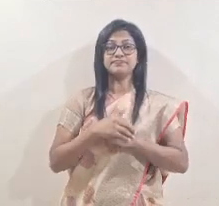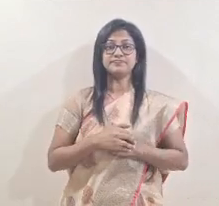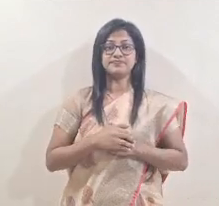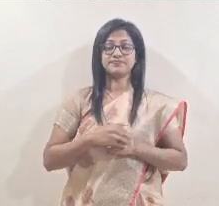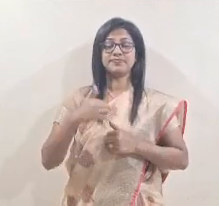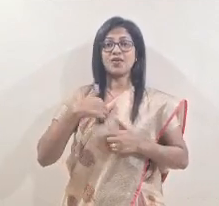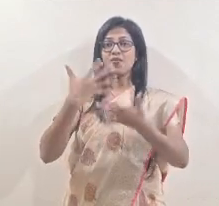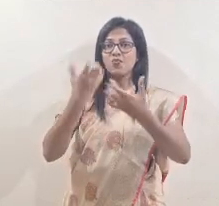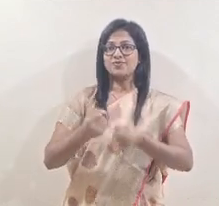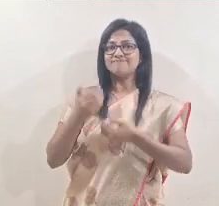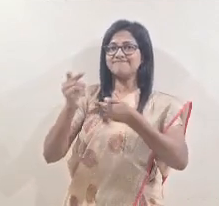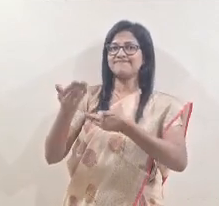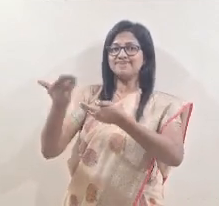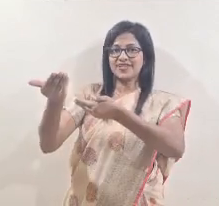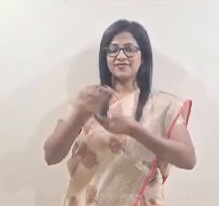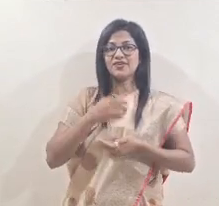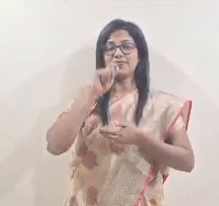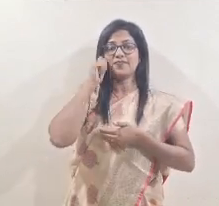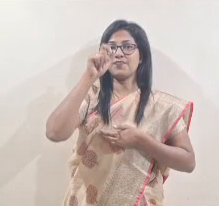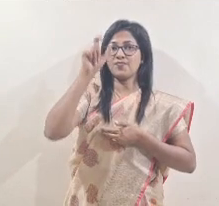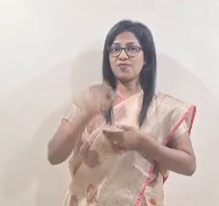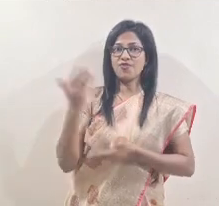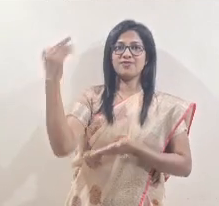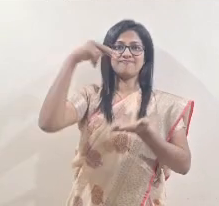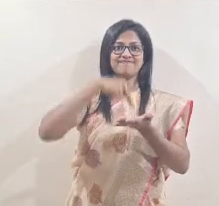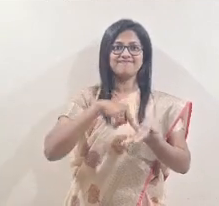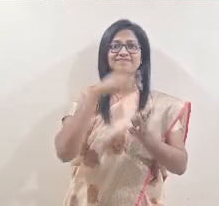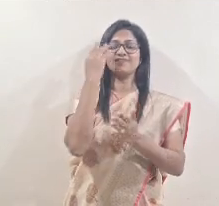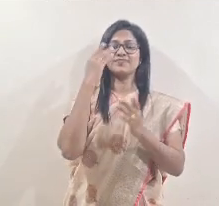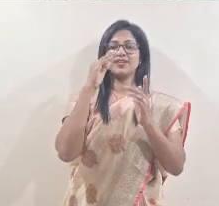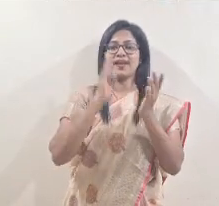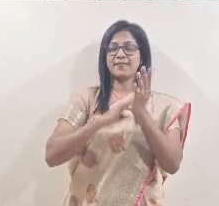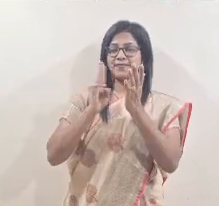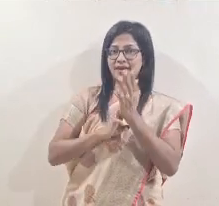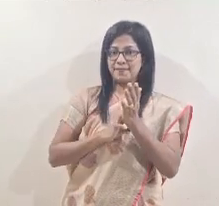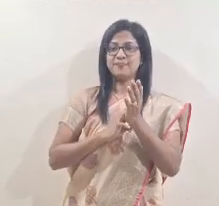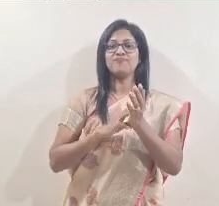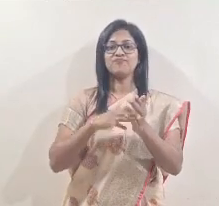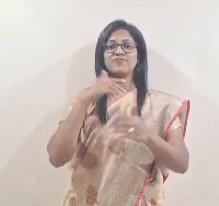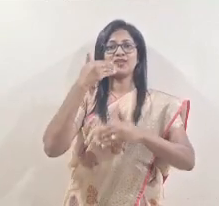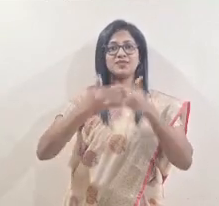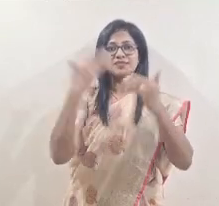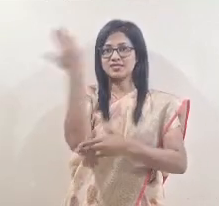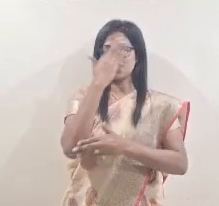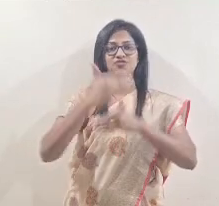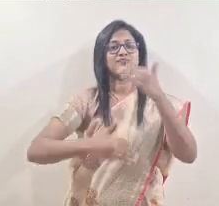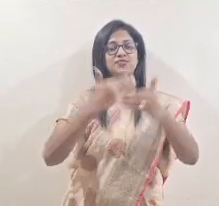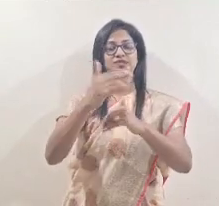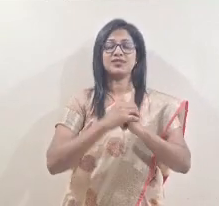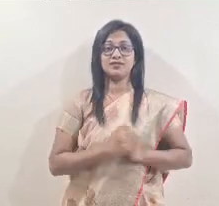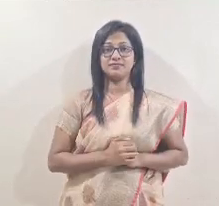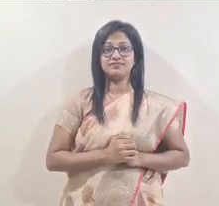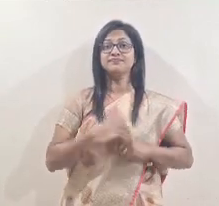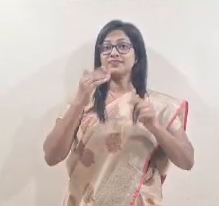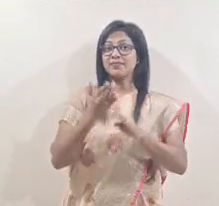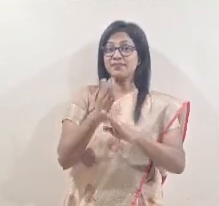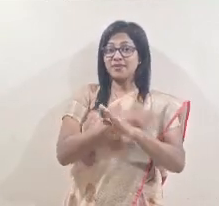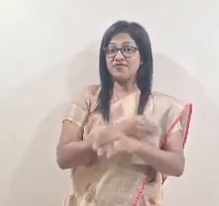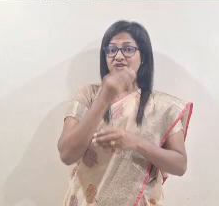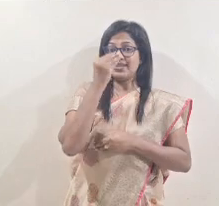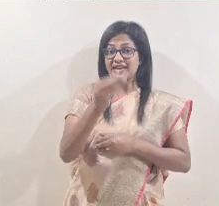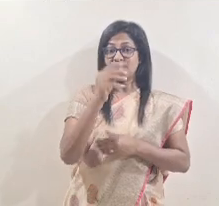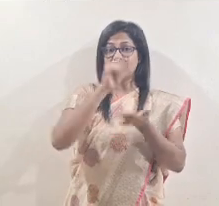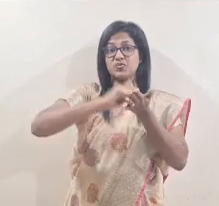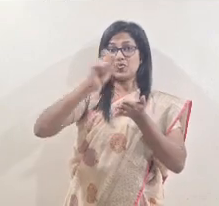So I would like to invite Professor Manoj M on the stage to proceed with the session. Before that, I would like to request